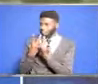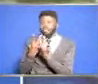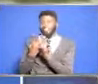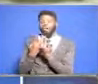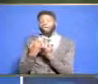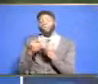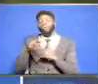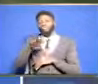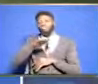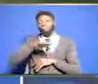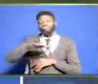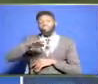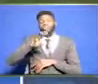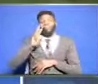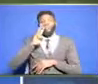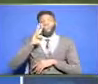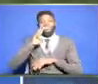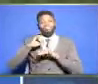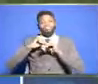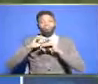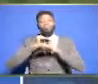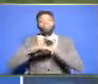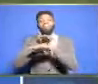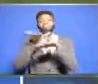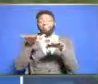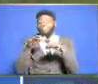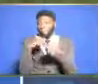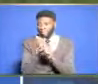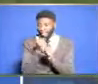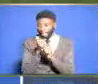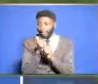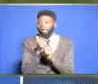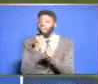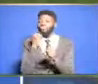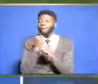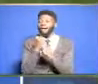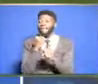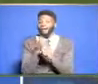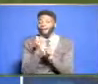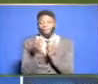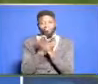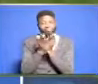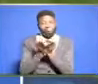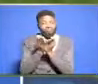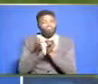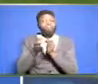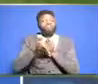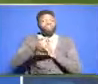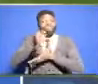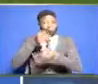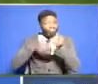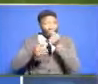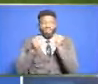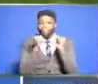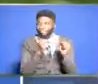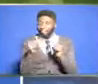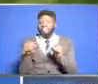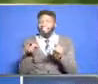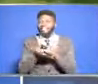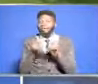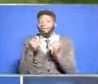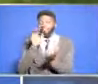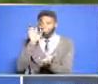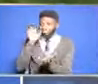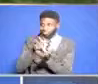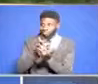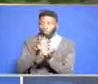haraka, ambazo zinatatiza shughuli za uvuvi na kubuni mazingira safi kwa mamba na viboko na nyoka wenye sumu